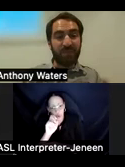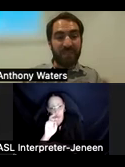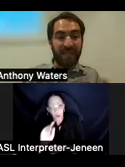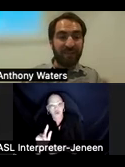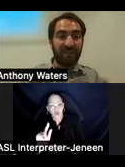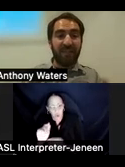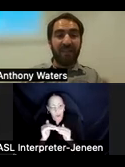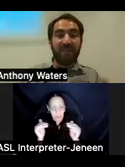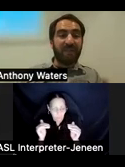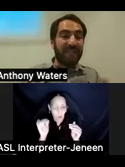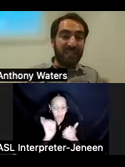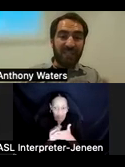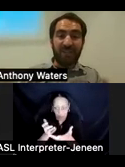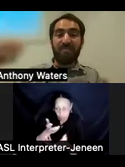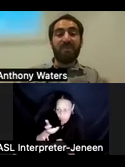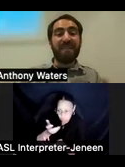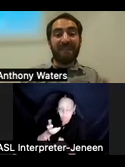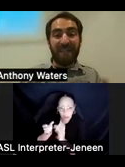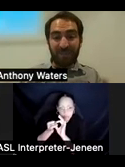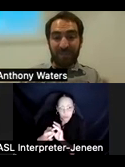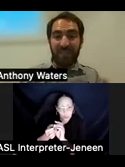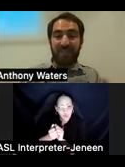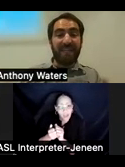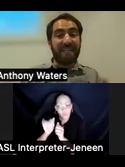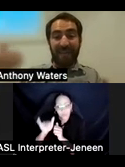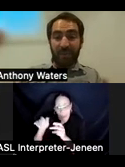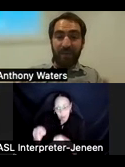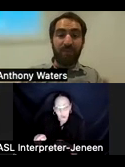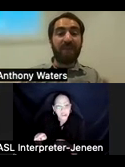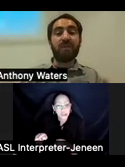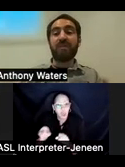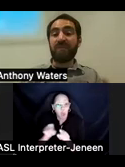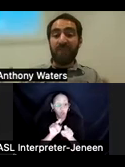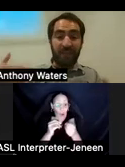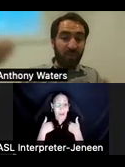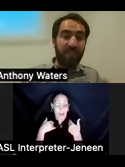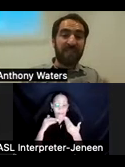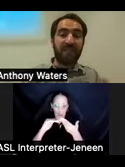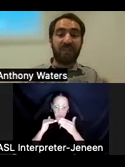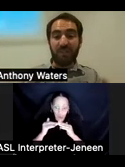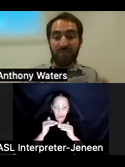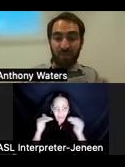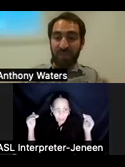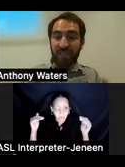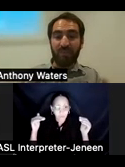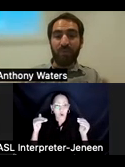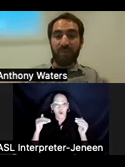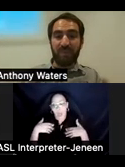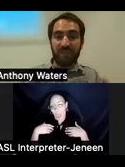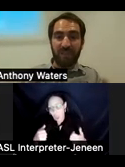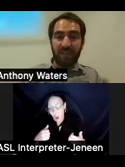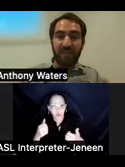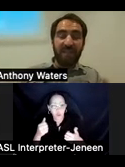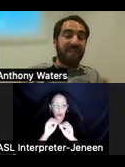feeling suicidal. There's connection on the community level to things like healthcare professionals, faith organizations, community